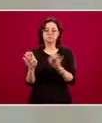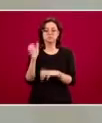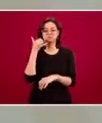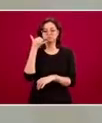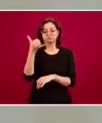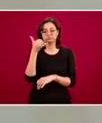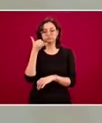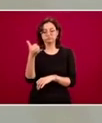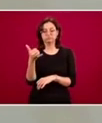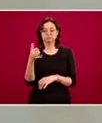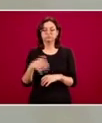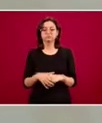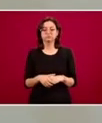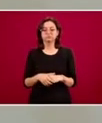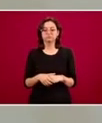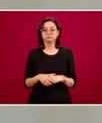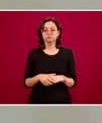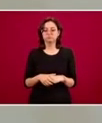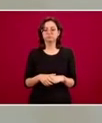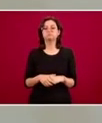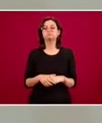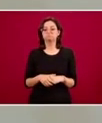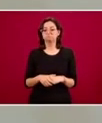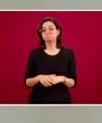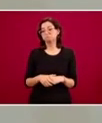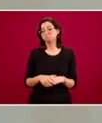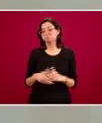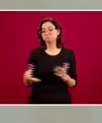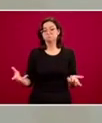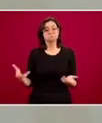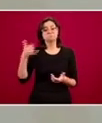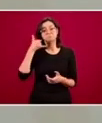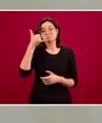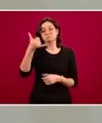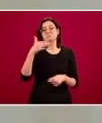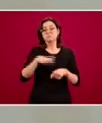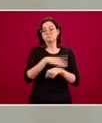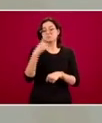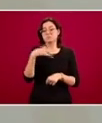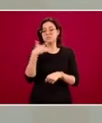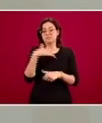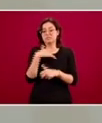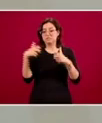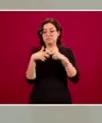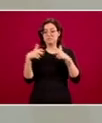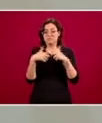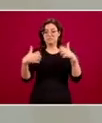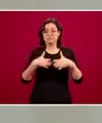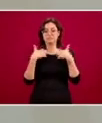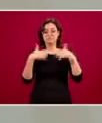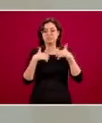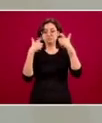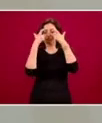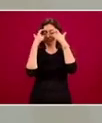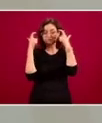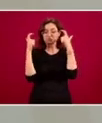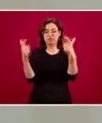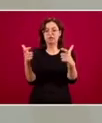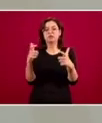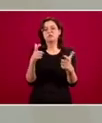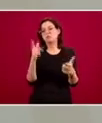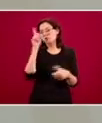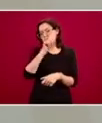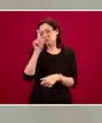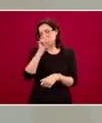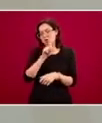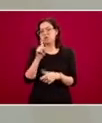Last week we had almost 2,900 calls. The reasons for the calls